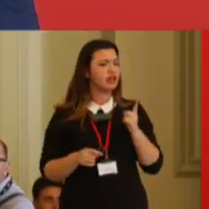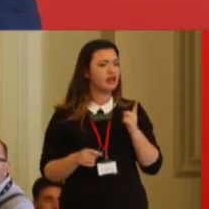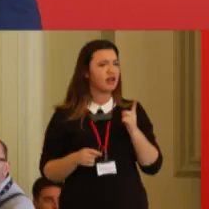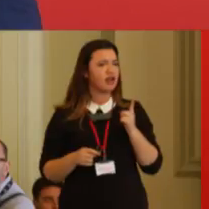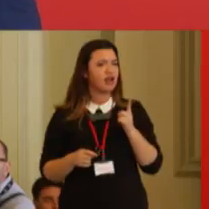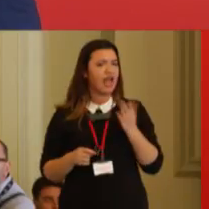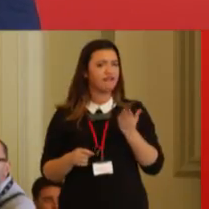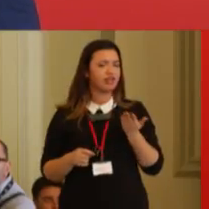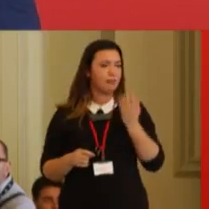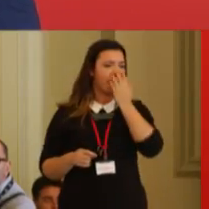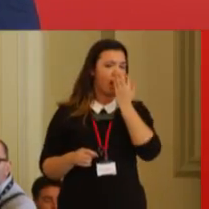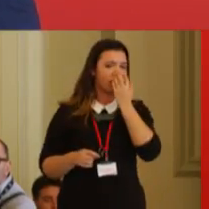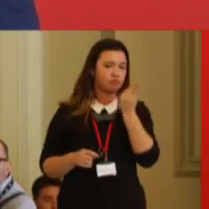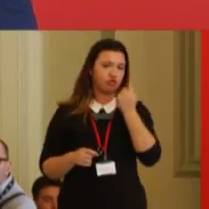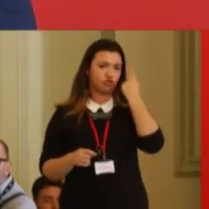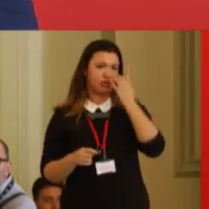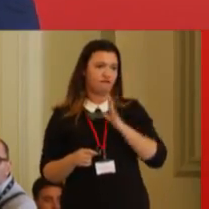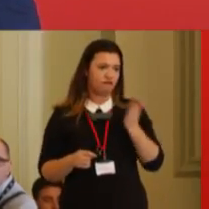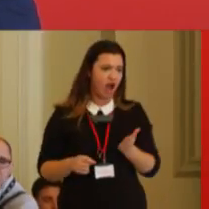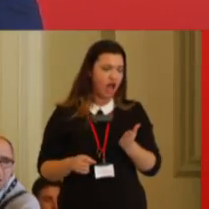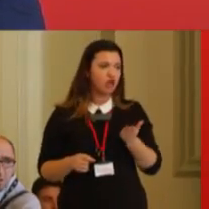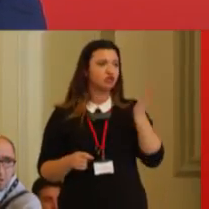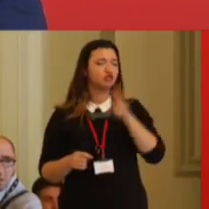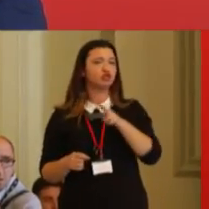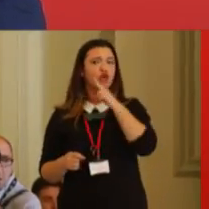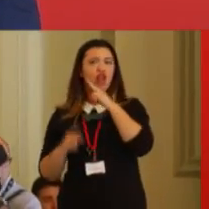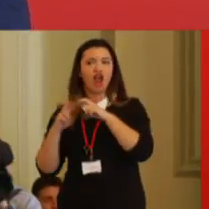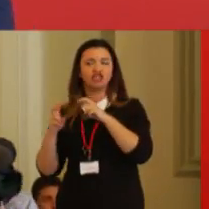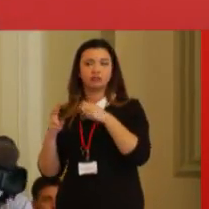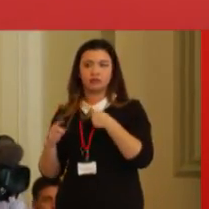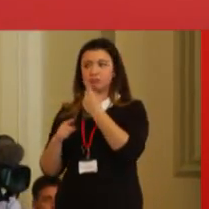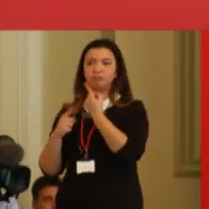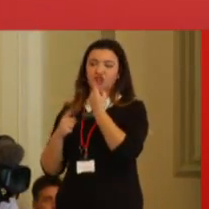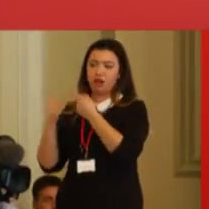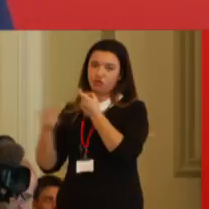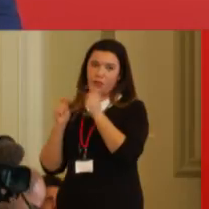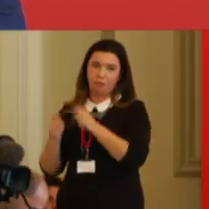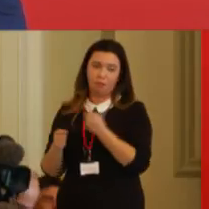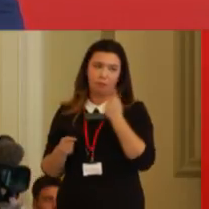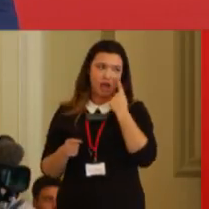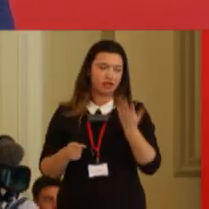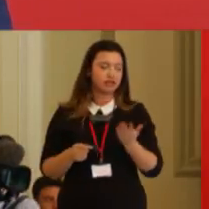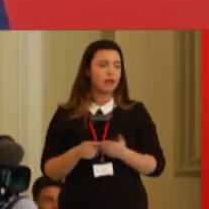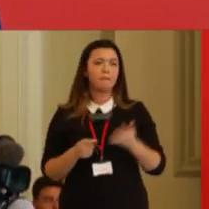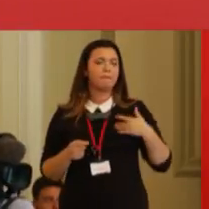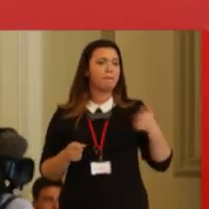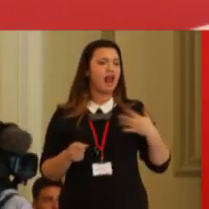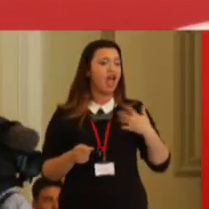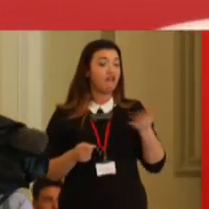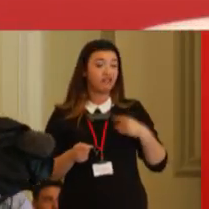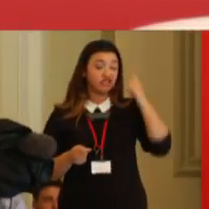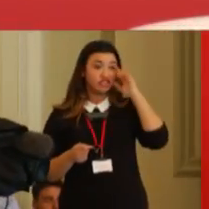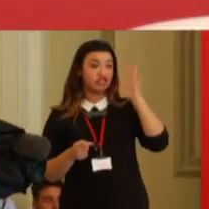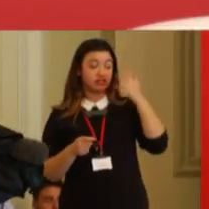rather curious. When you first started off, you had expectations, and as a result, you obtained a great deal of information.